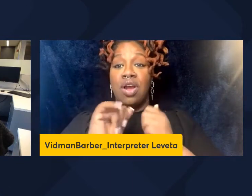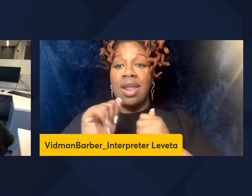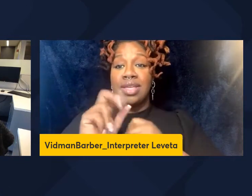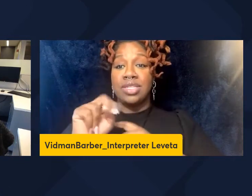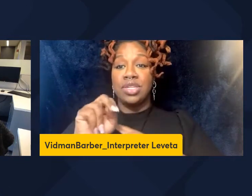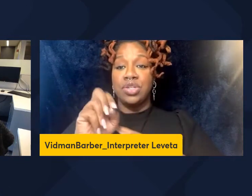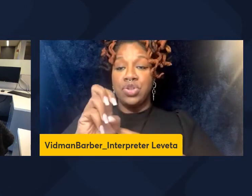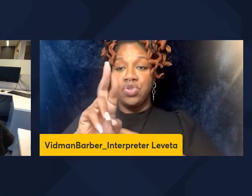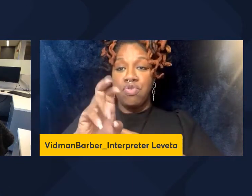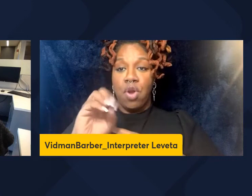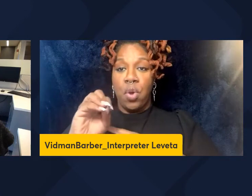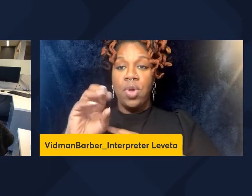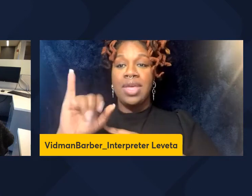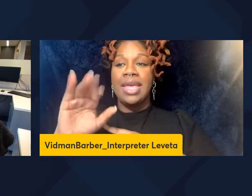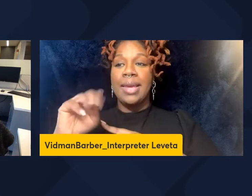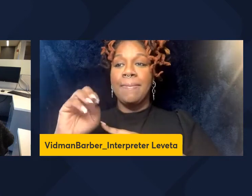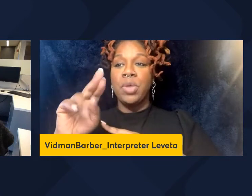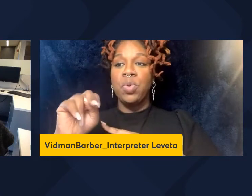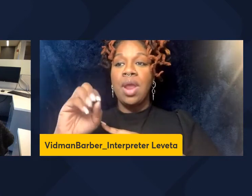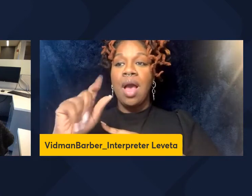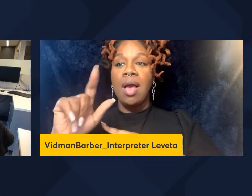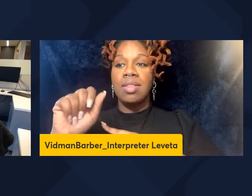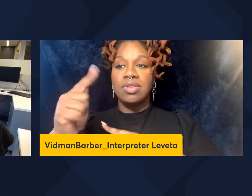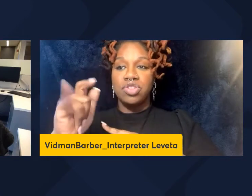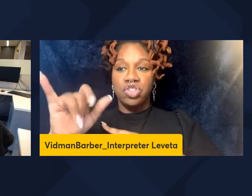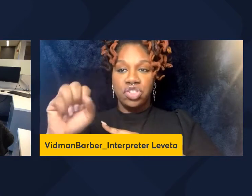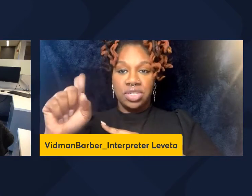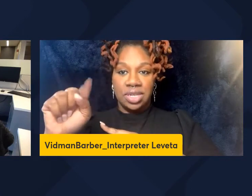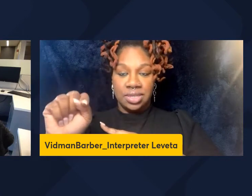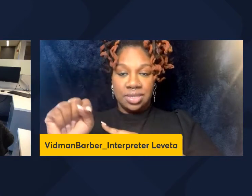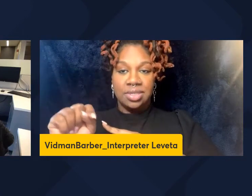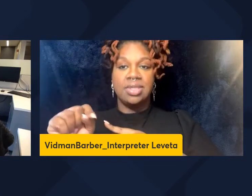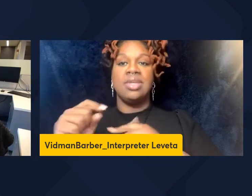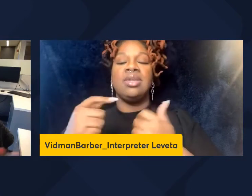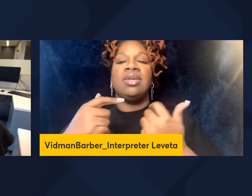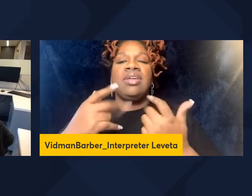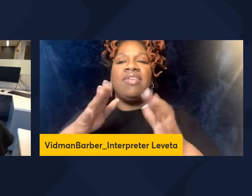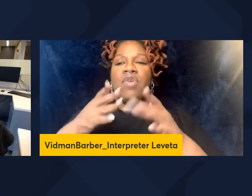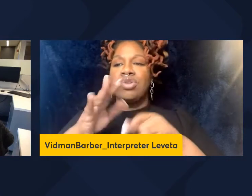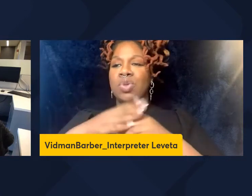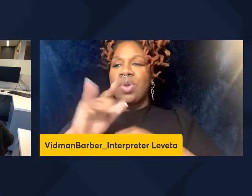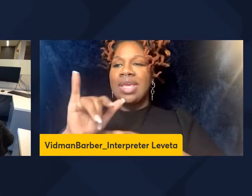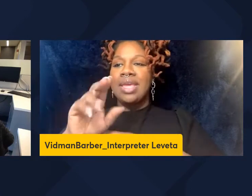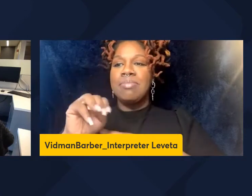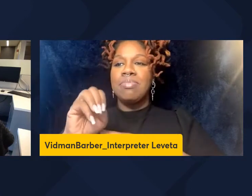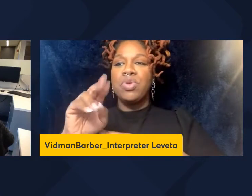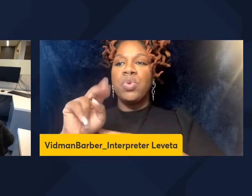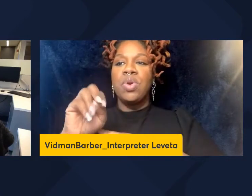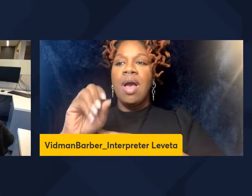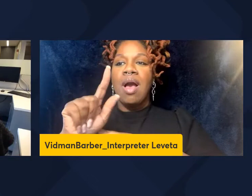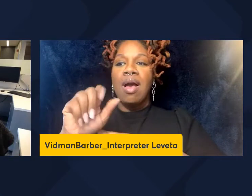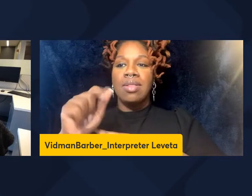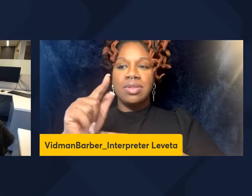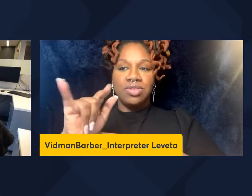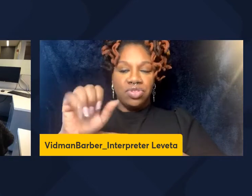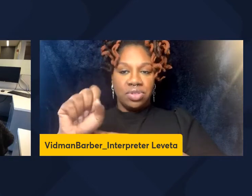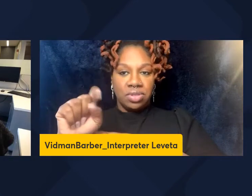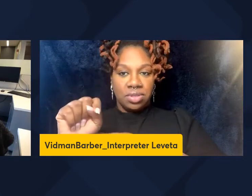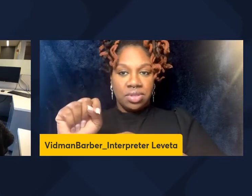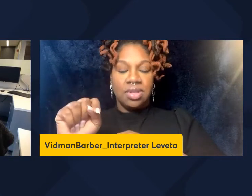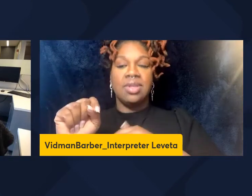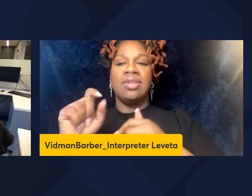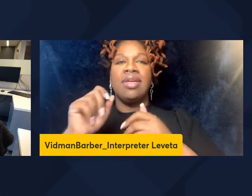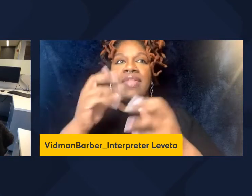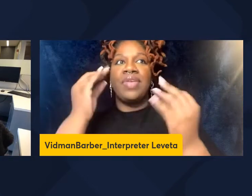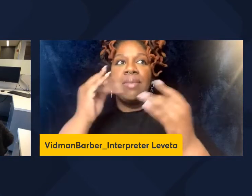neuroimmunologist working at the bench, uh, doing immunology, thinking about how the reproductive and nervous